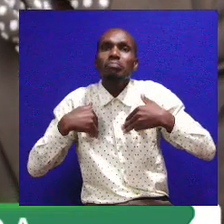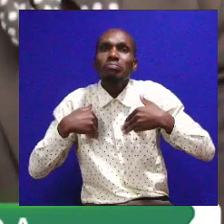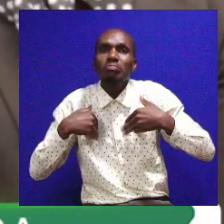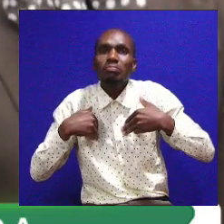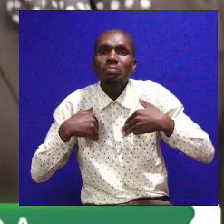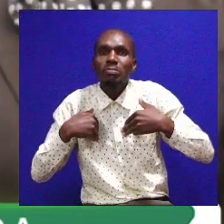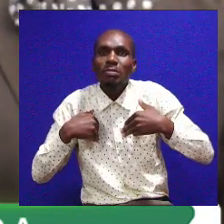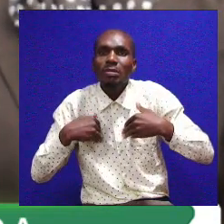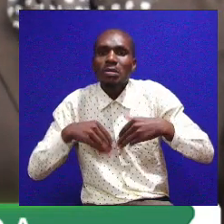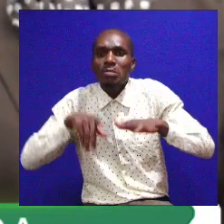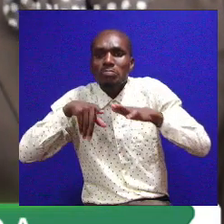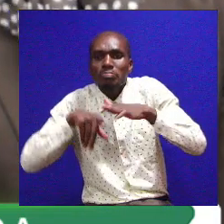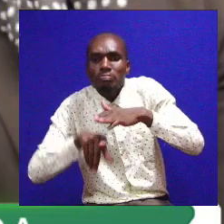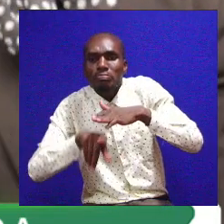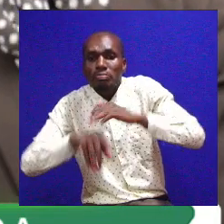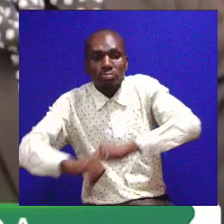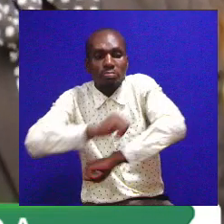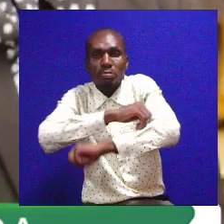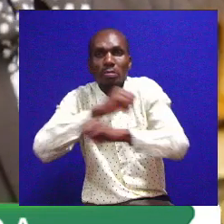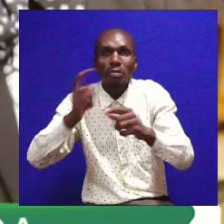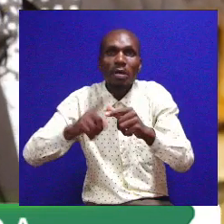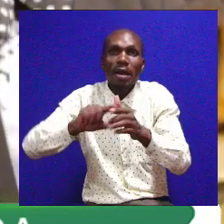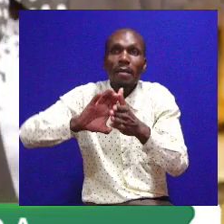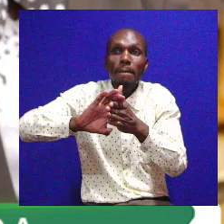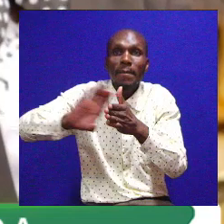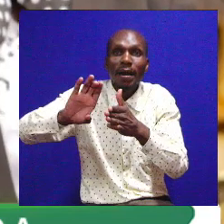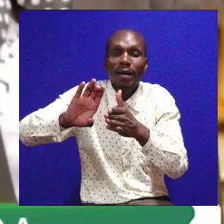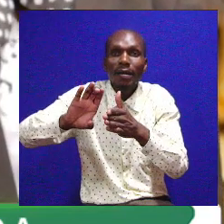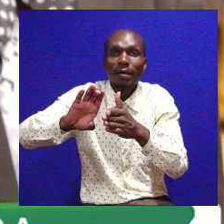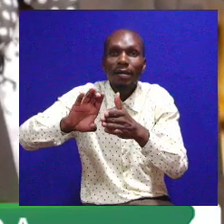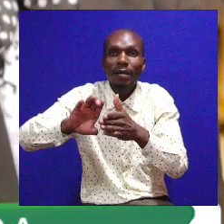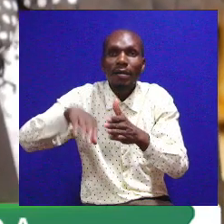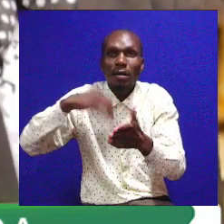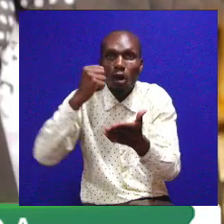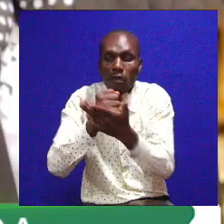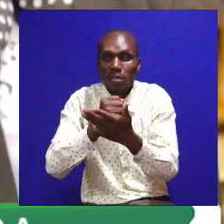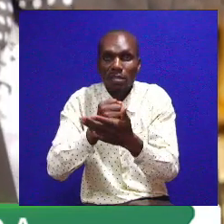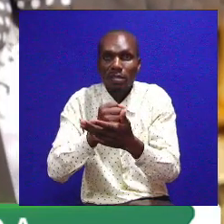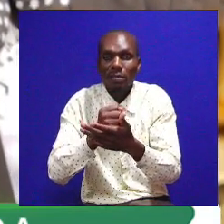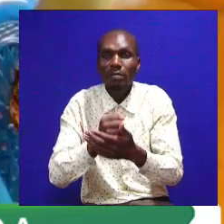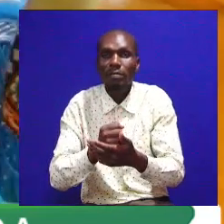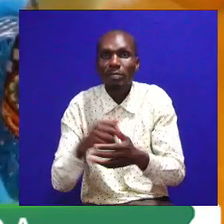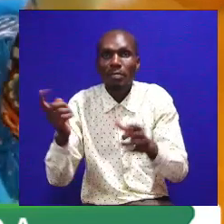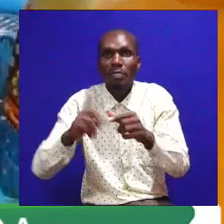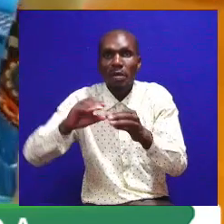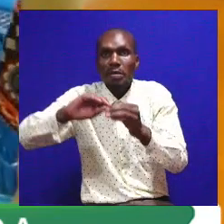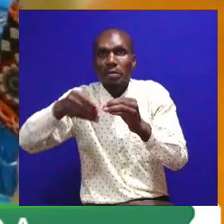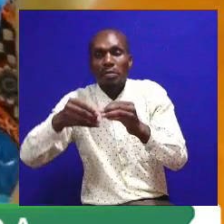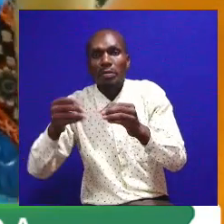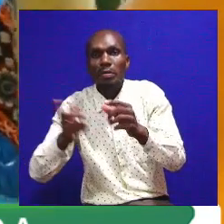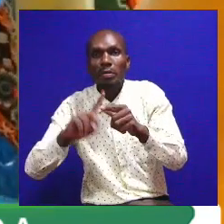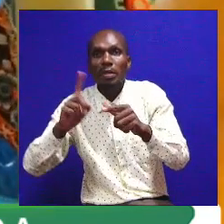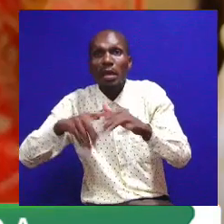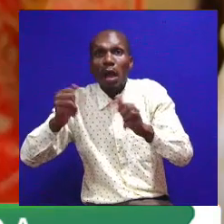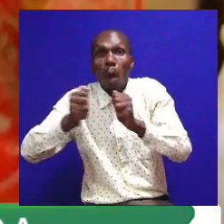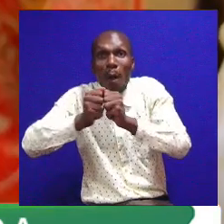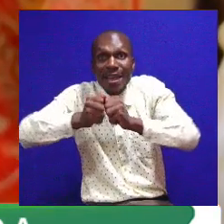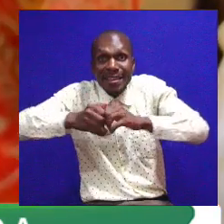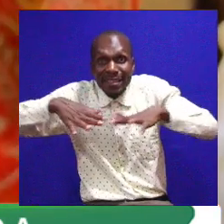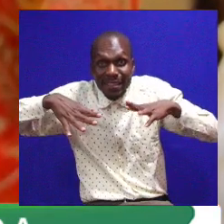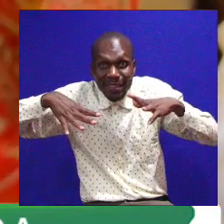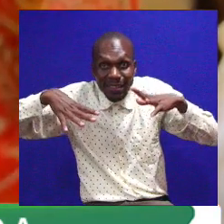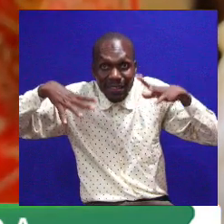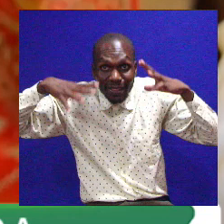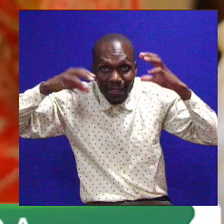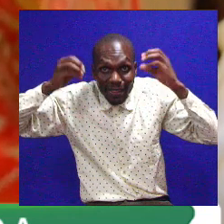the schools so that they bring back the receipts to the children's office for accountability purposes. Ensemo ya borokia mbasa baba